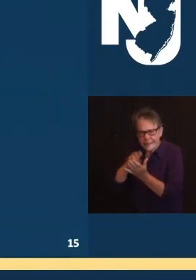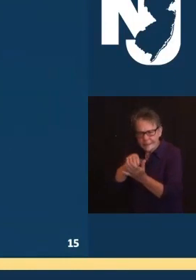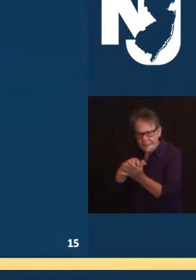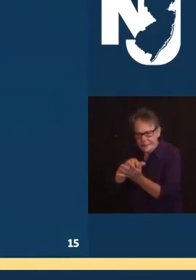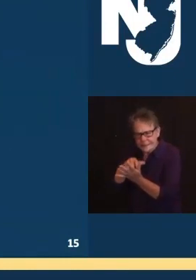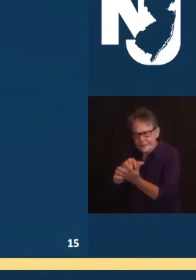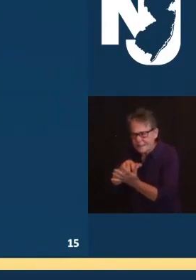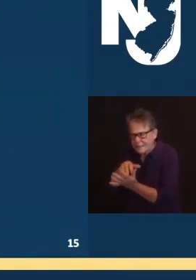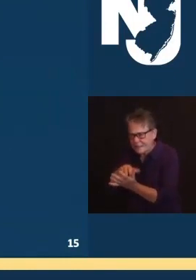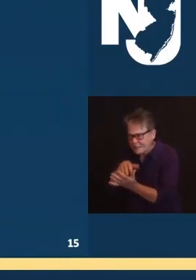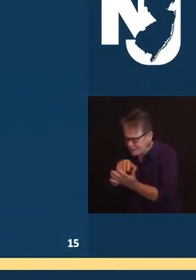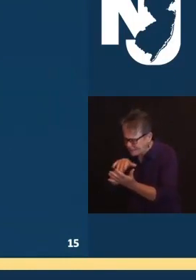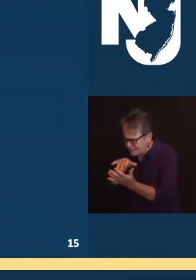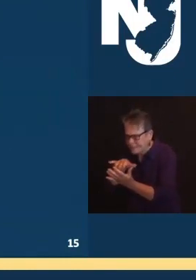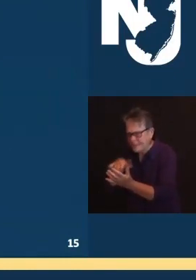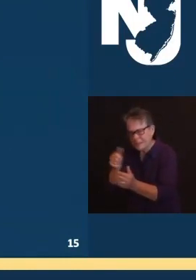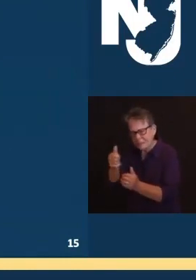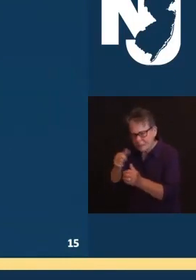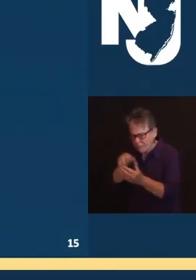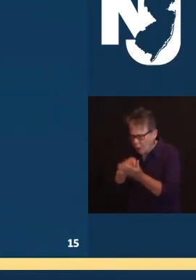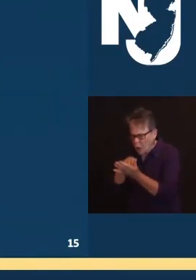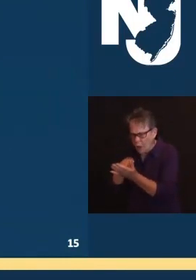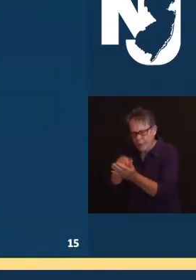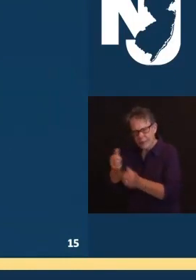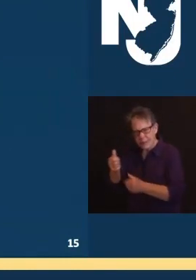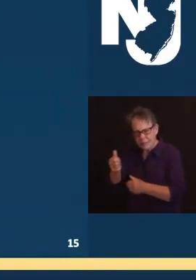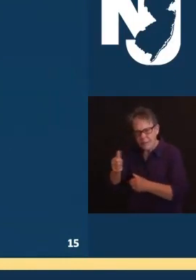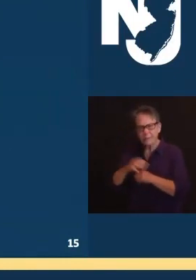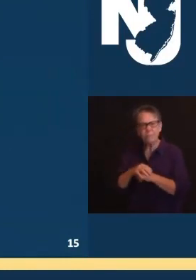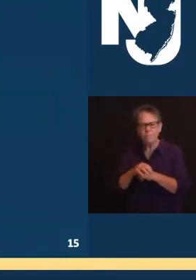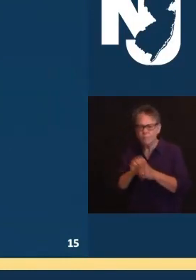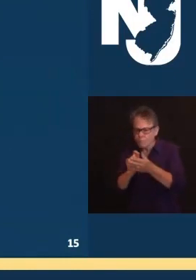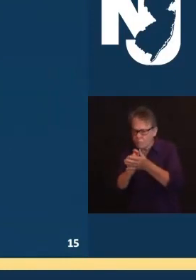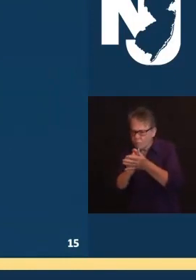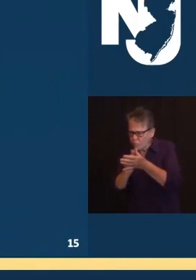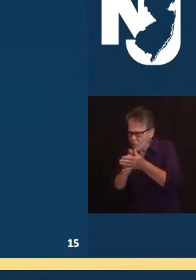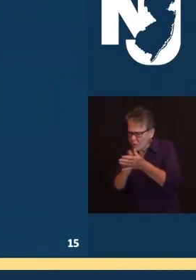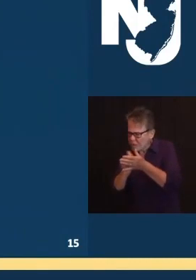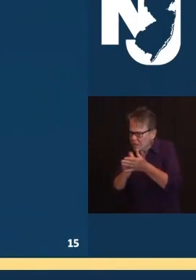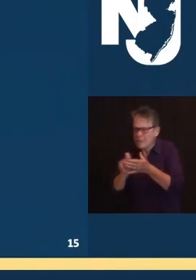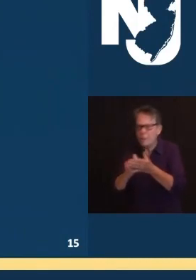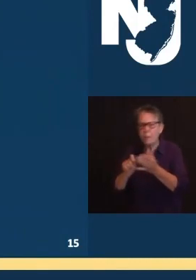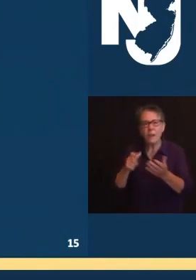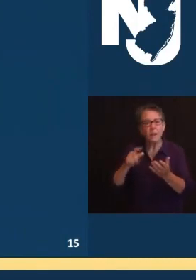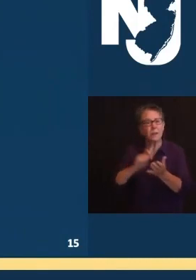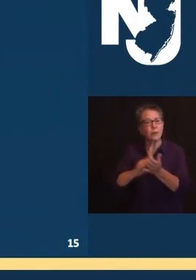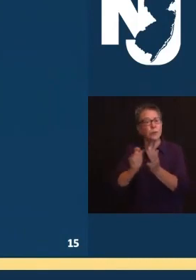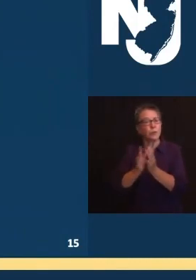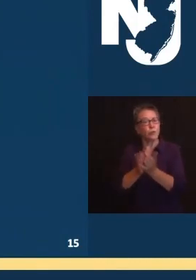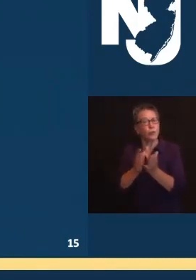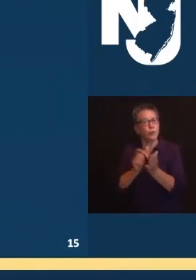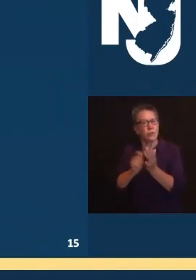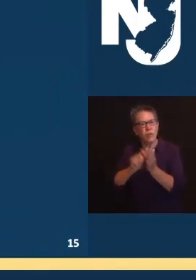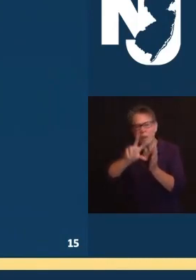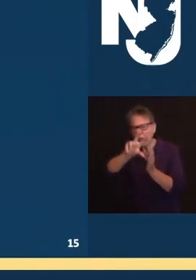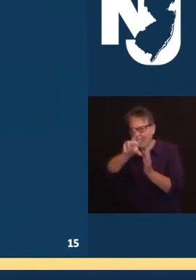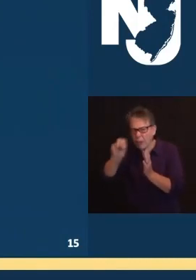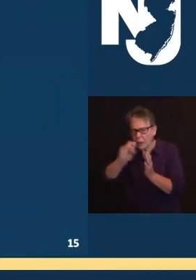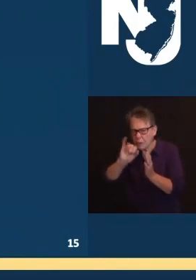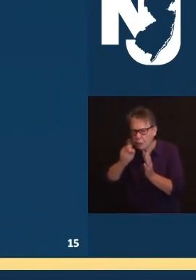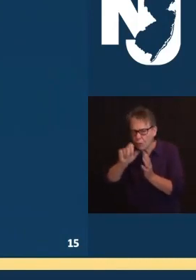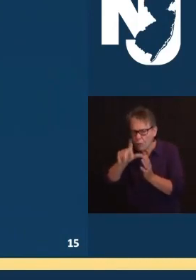30 journal and conference publications, and his work supported more than 15 patents. He was an advocate for